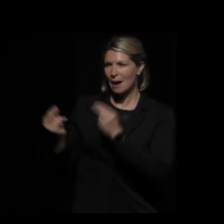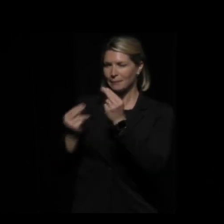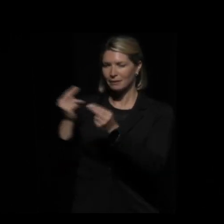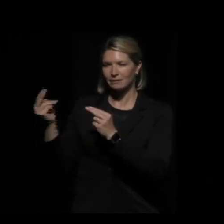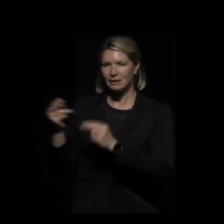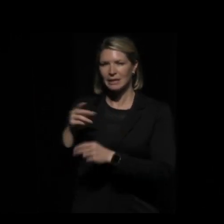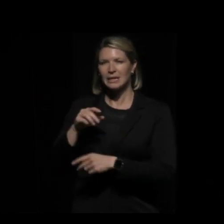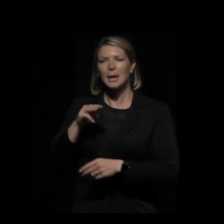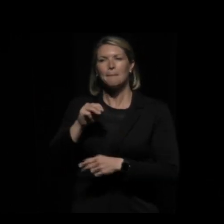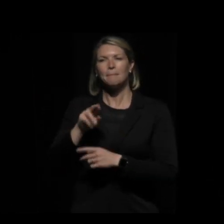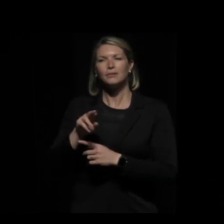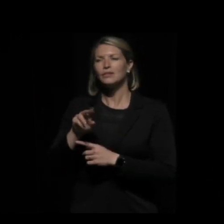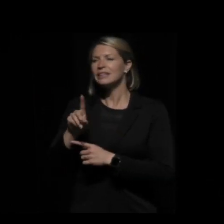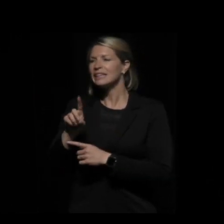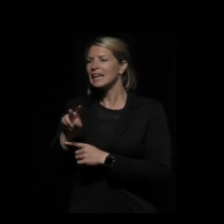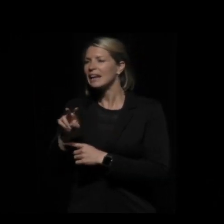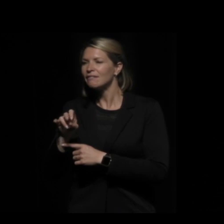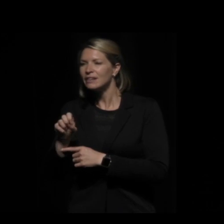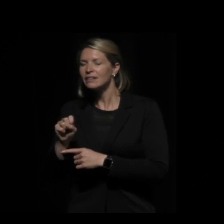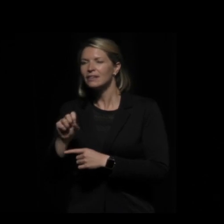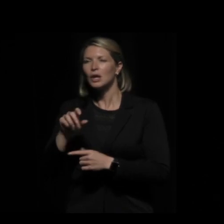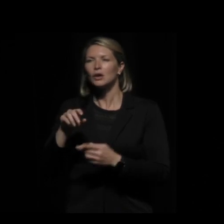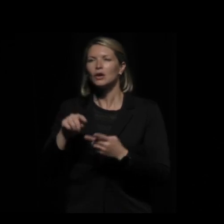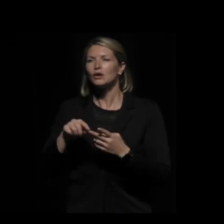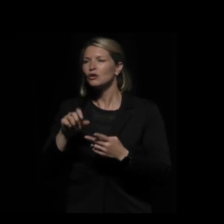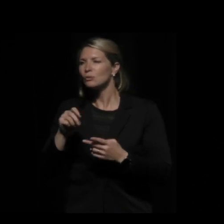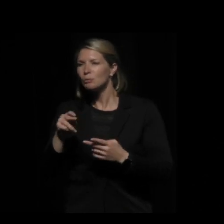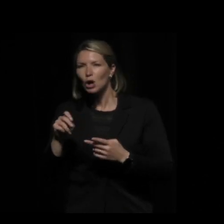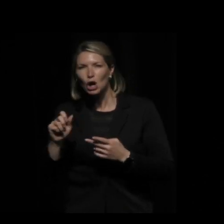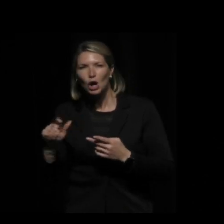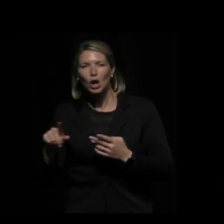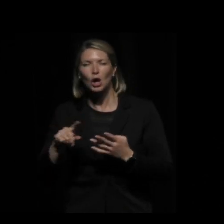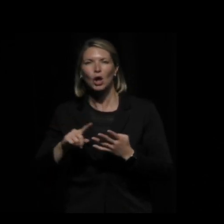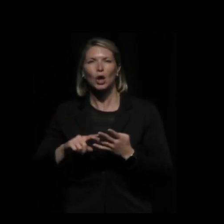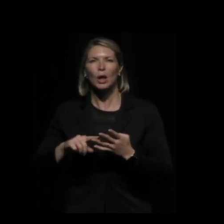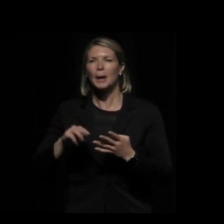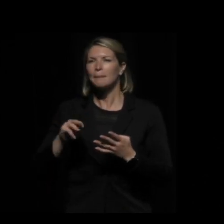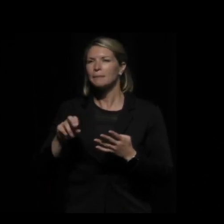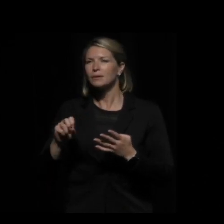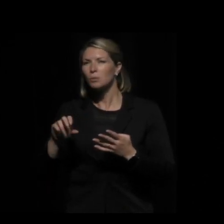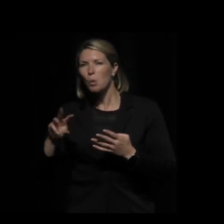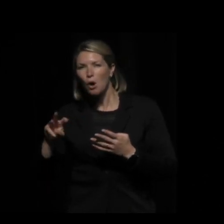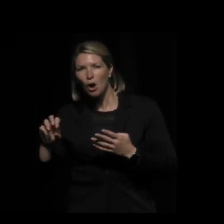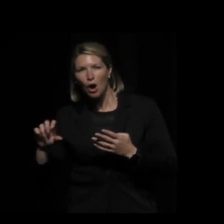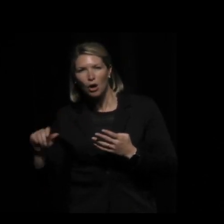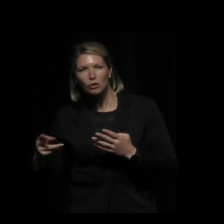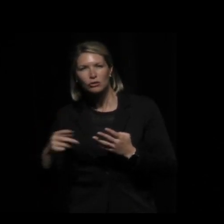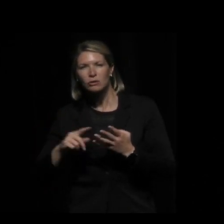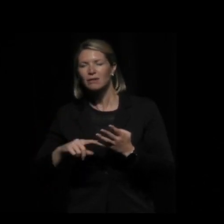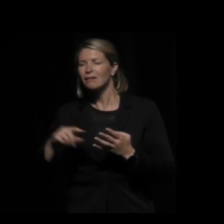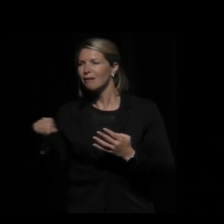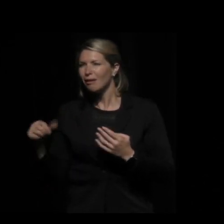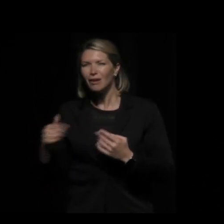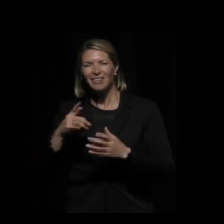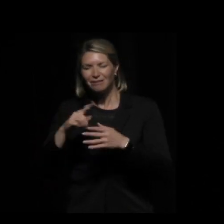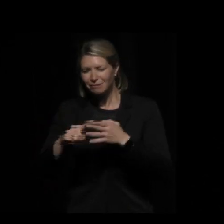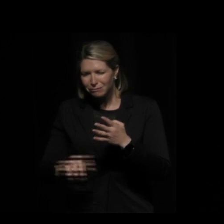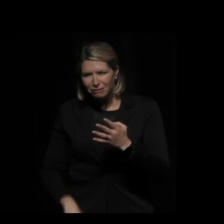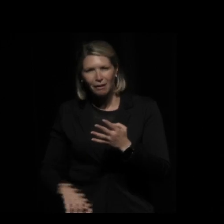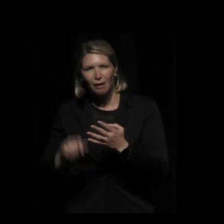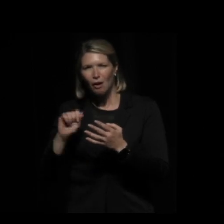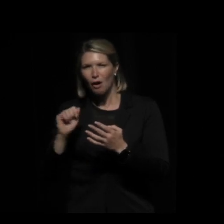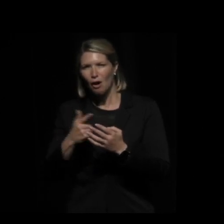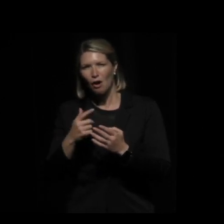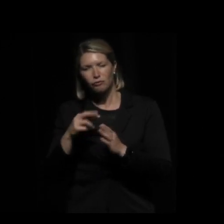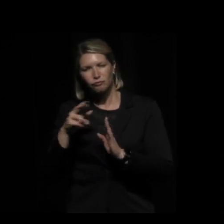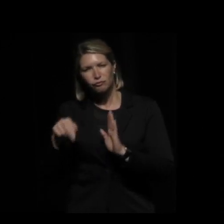Mr. Legge, Ms. Spurl, and Mr. Walsh, you are not just amazing employees, you are amazing role models for all others in